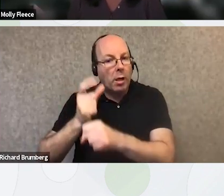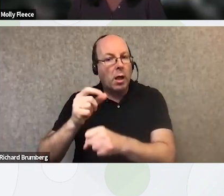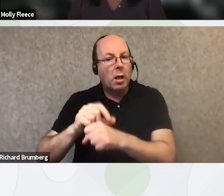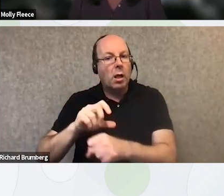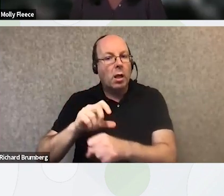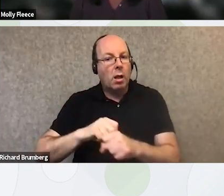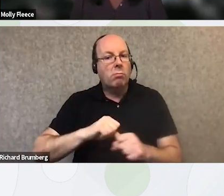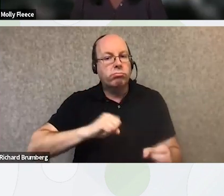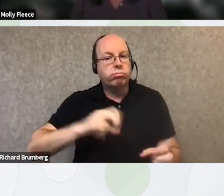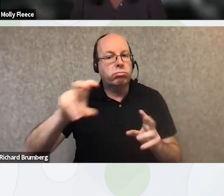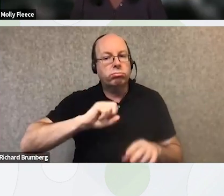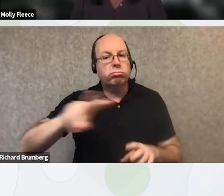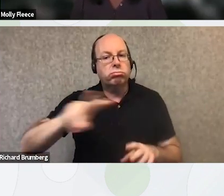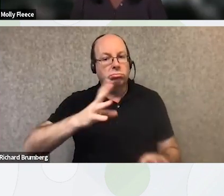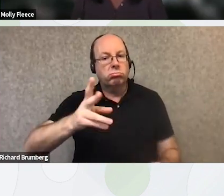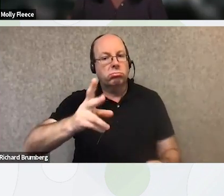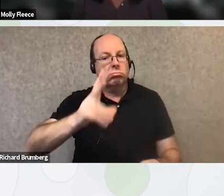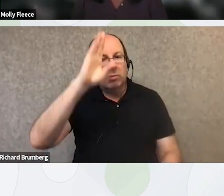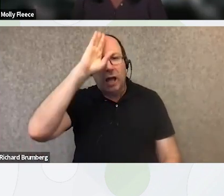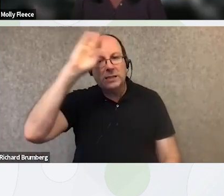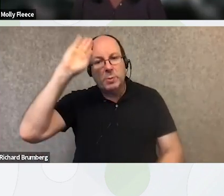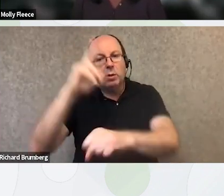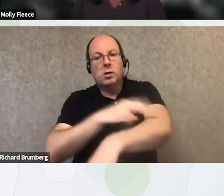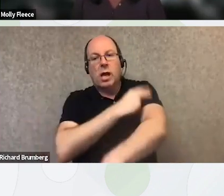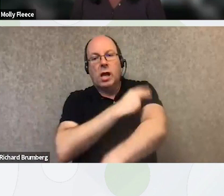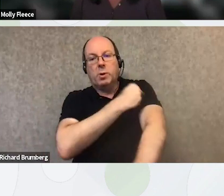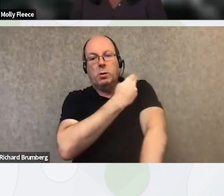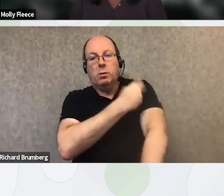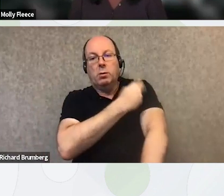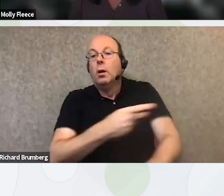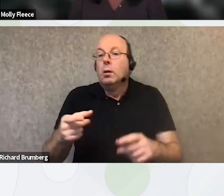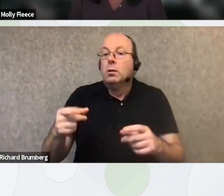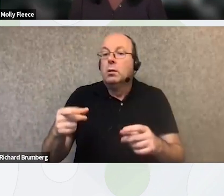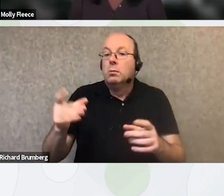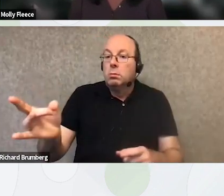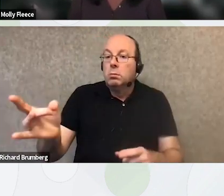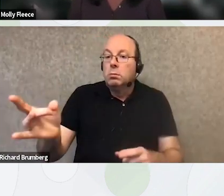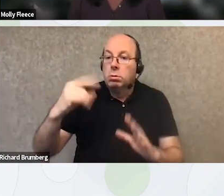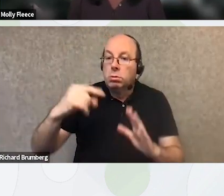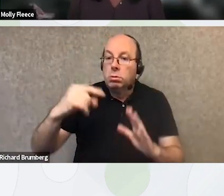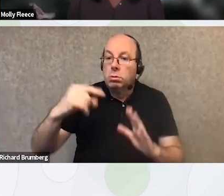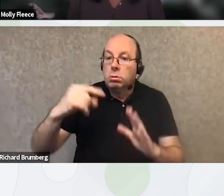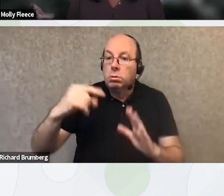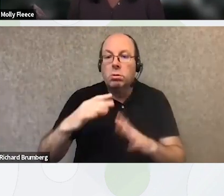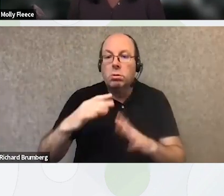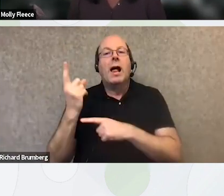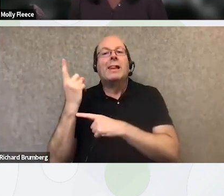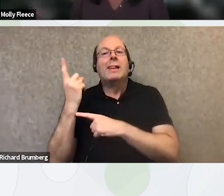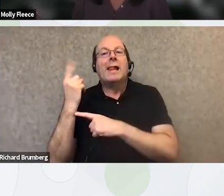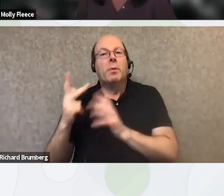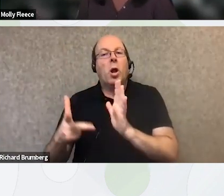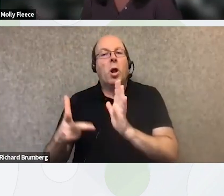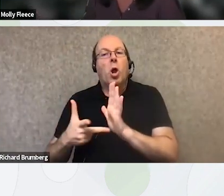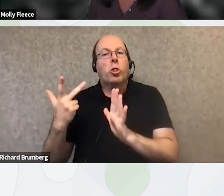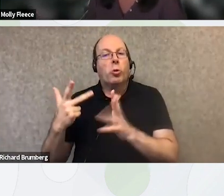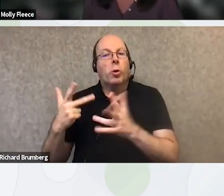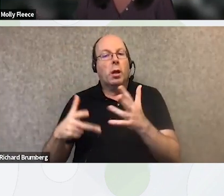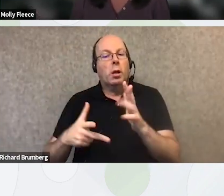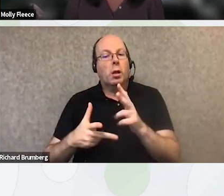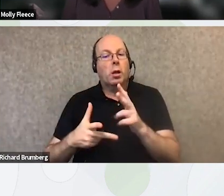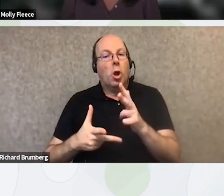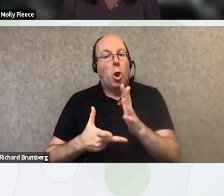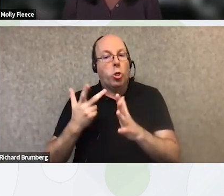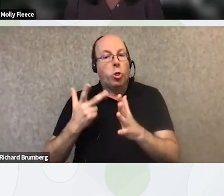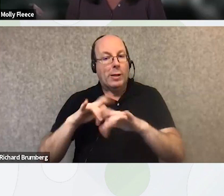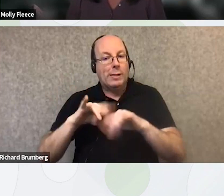known exactly when or how severe the impact of these will be known. Last year, we faced what we called a triple-demic for all three of these, and our hope